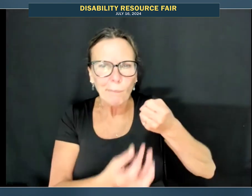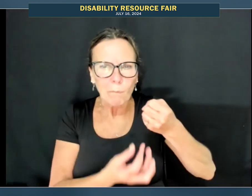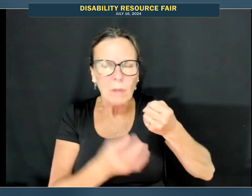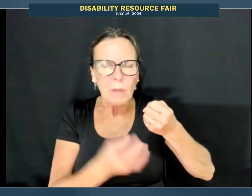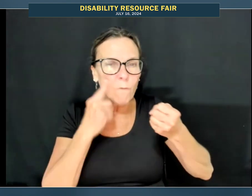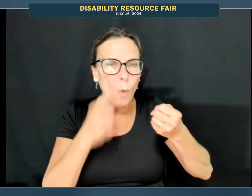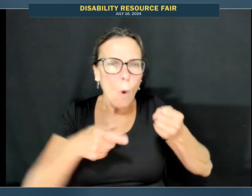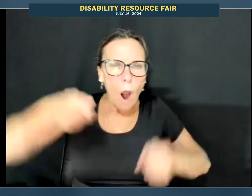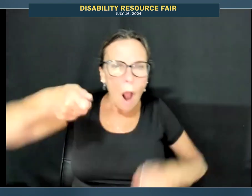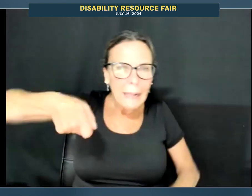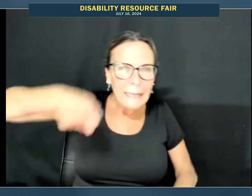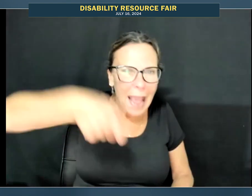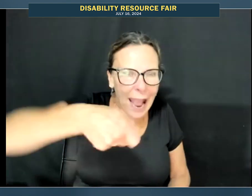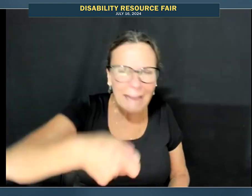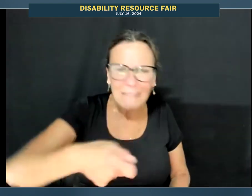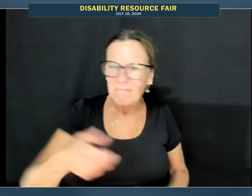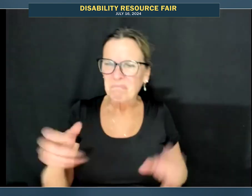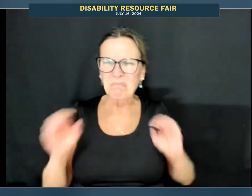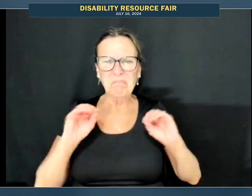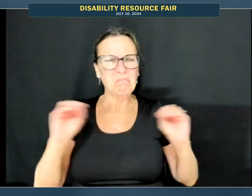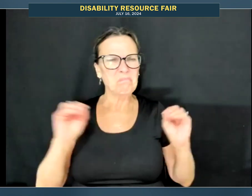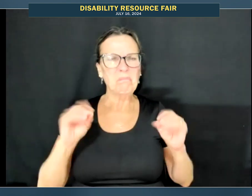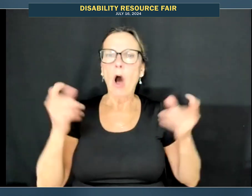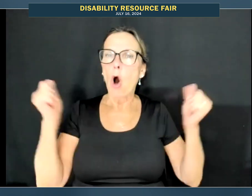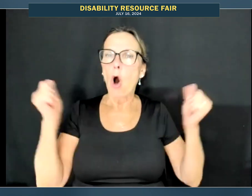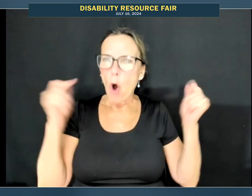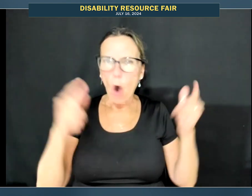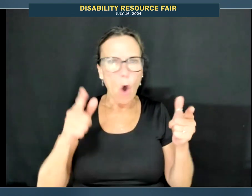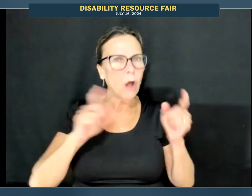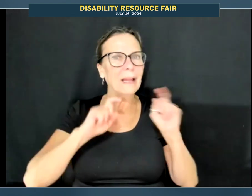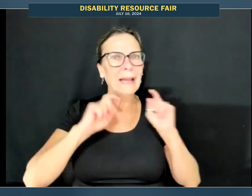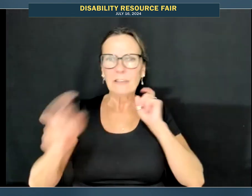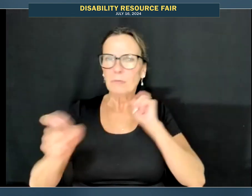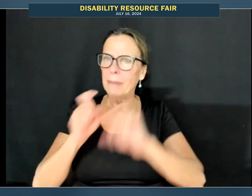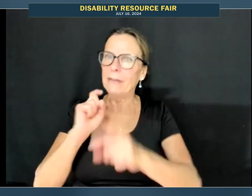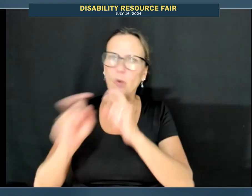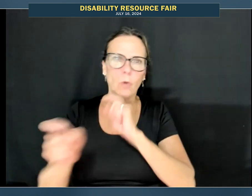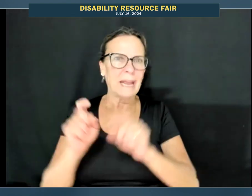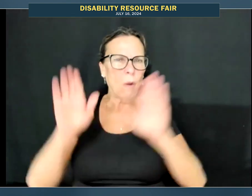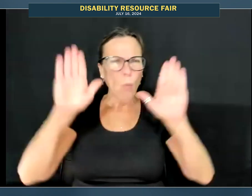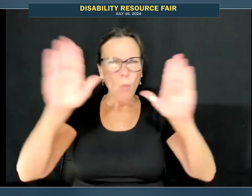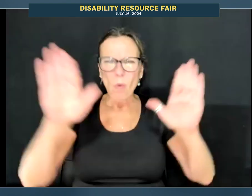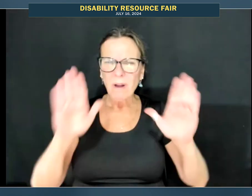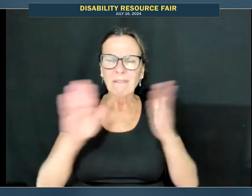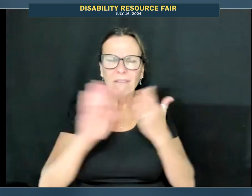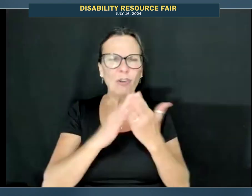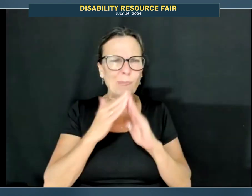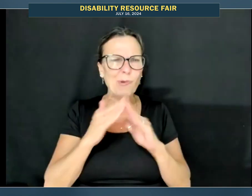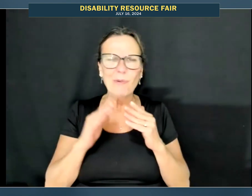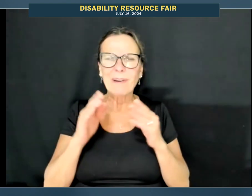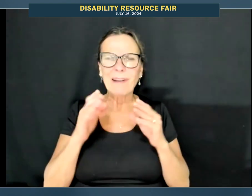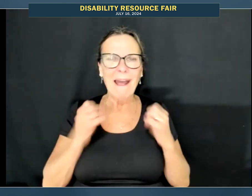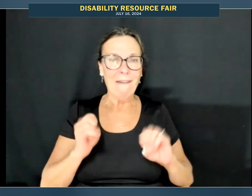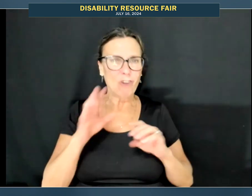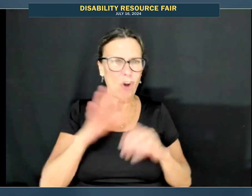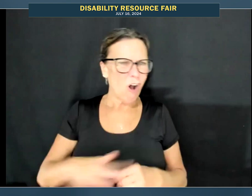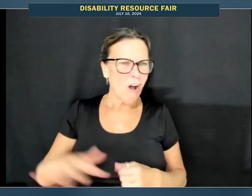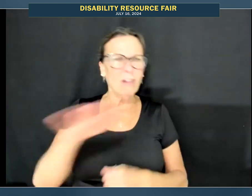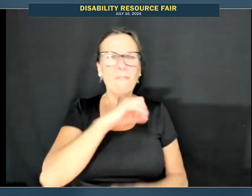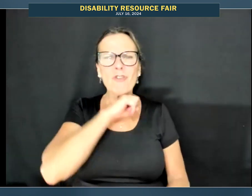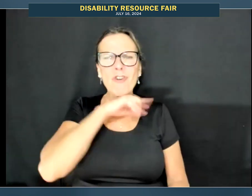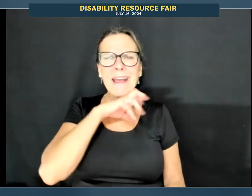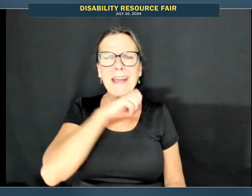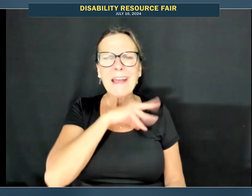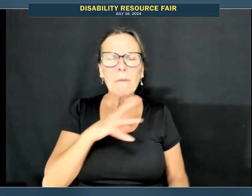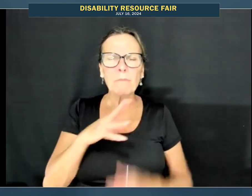crutch. It's all been donated to us, and it's been a wonderful, wonderful community effort throughout all of Hampshire County. We deliver